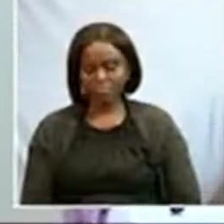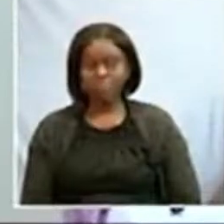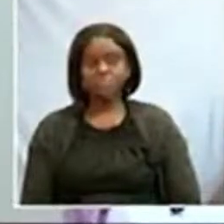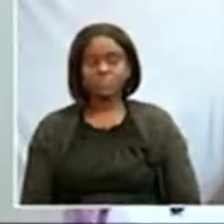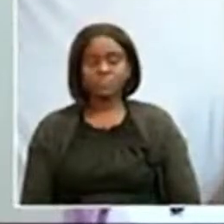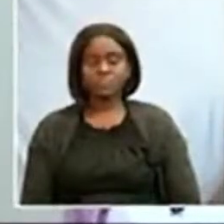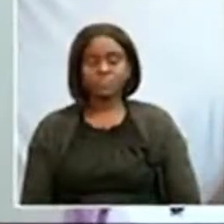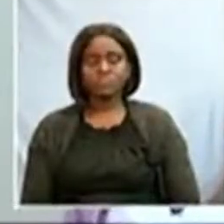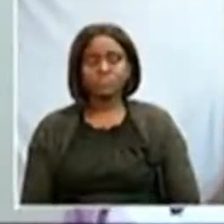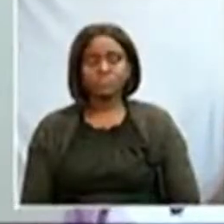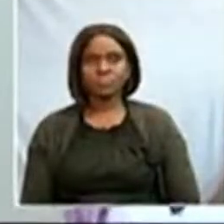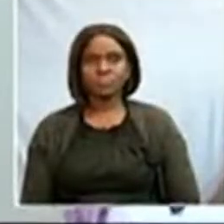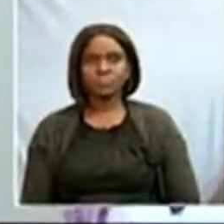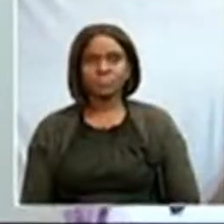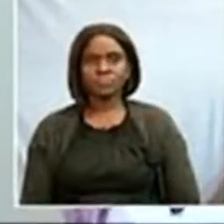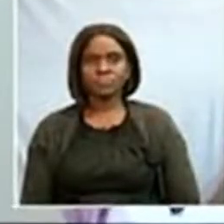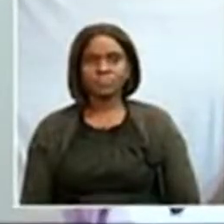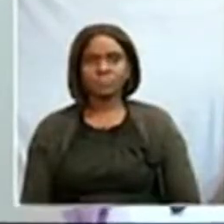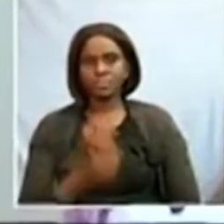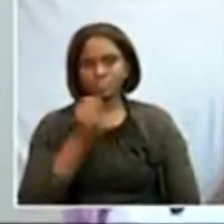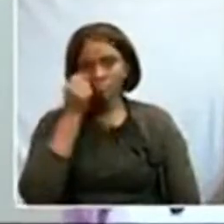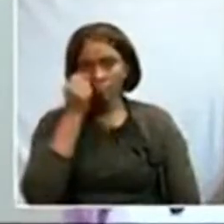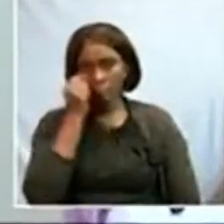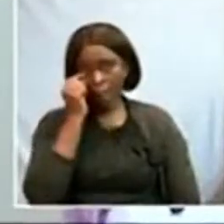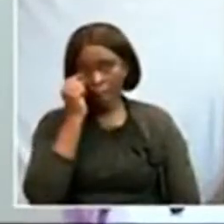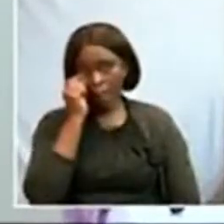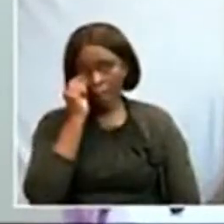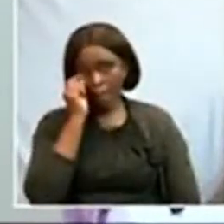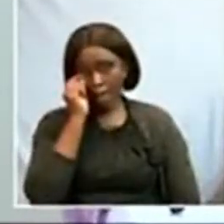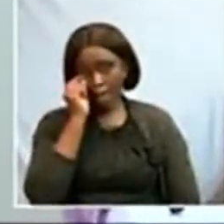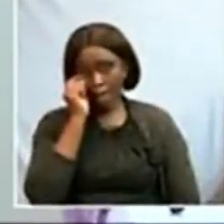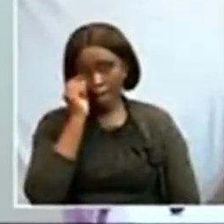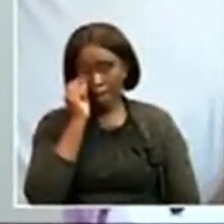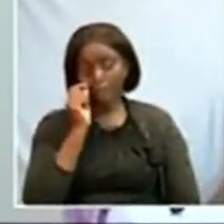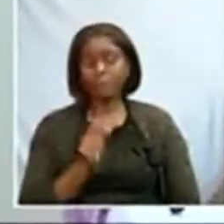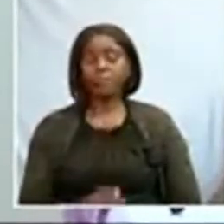As we wind up, we have realized that this report is very